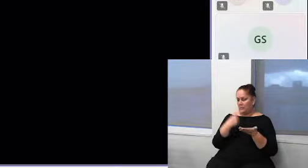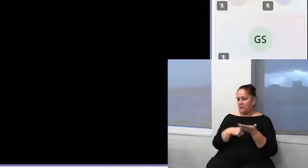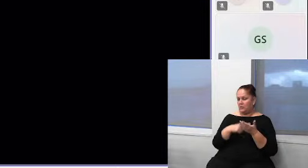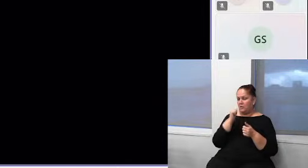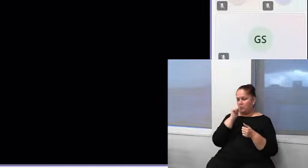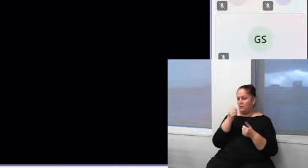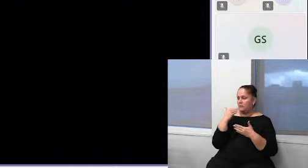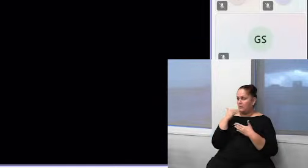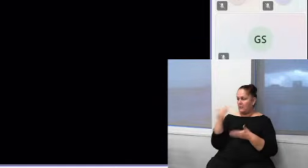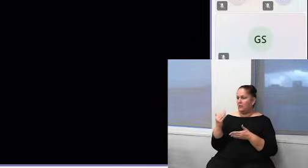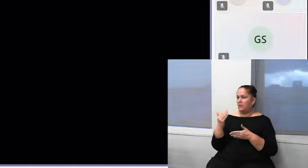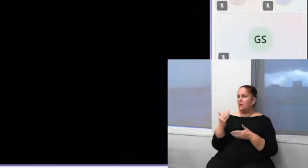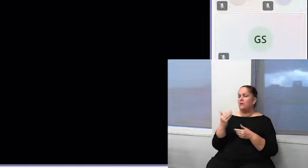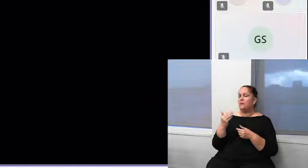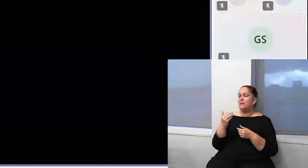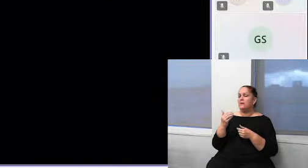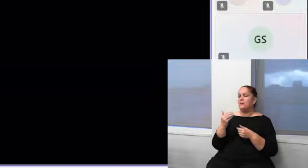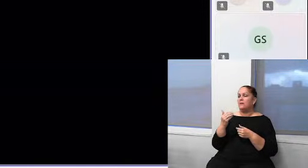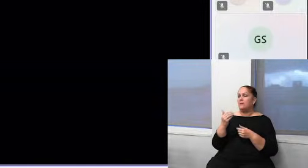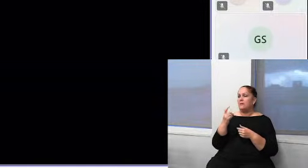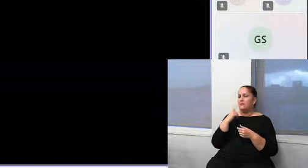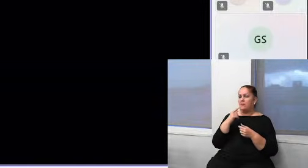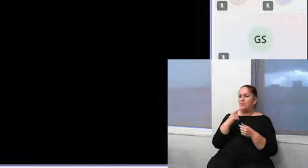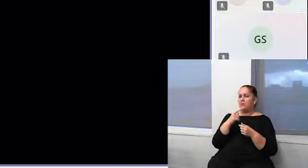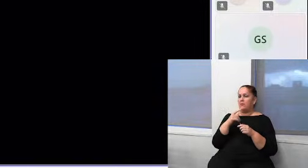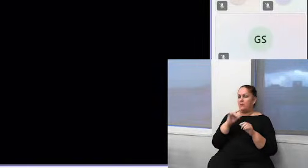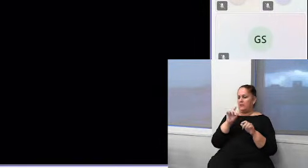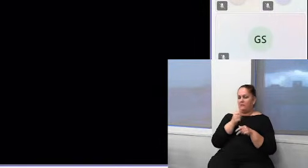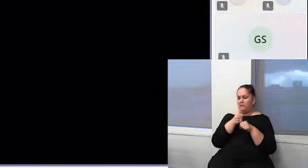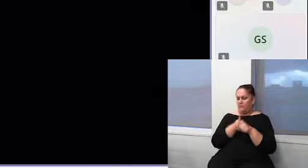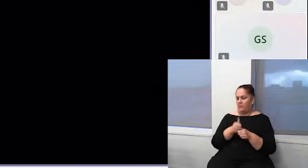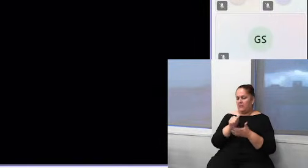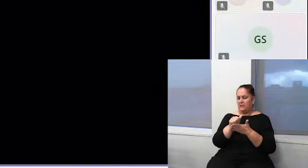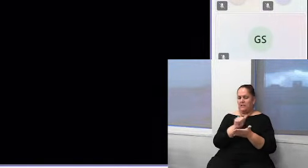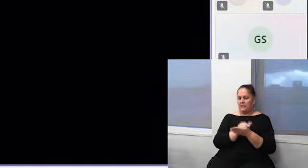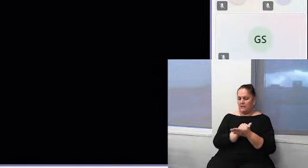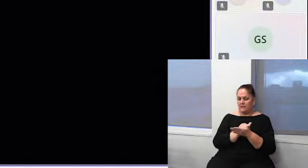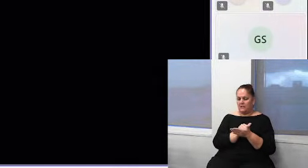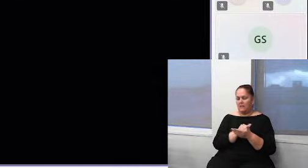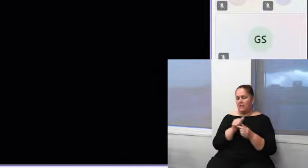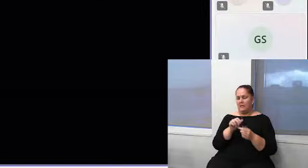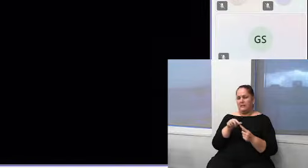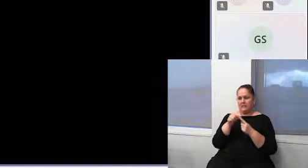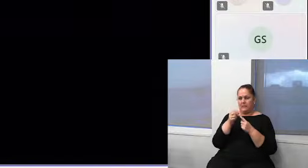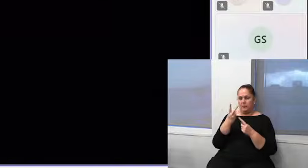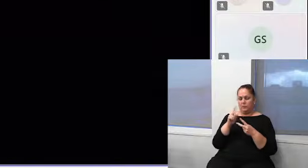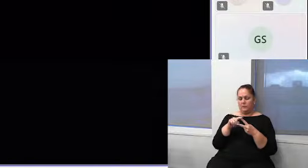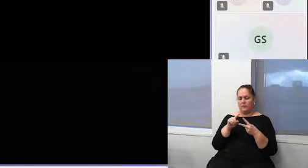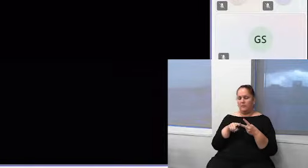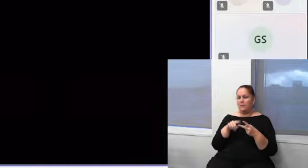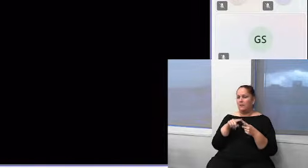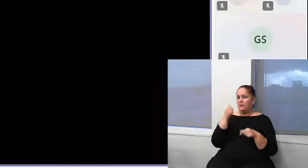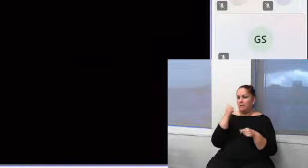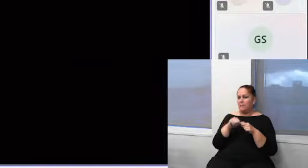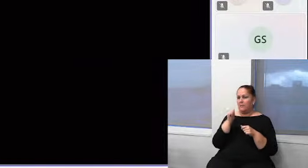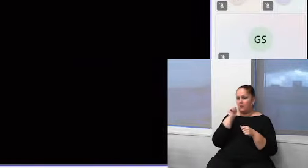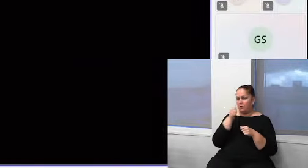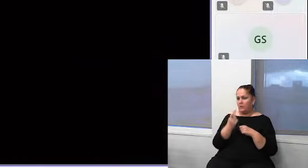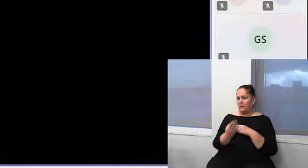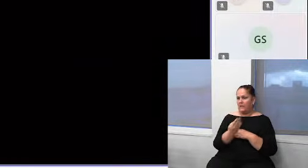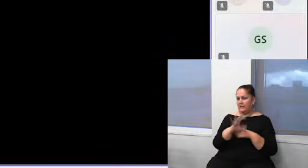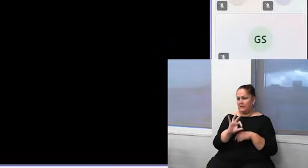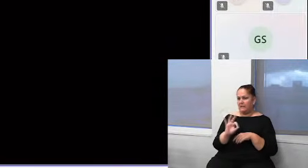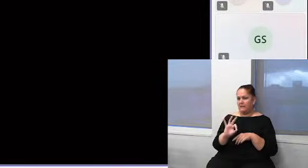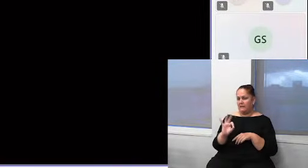cover tomorrow, so thank you. So we are sticking with our agenda with 2 exceptions. Remember